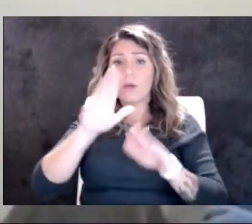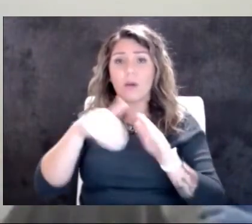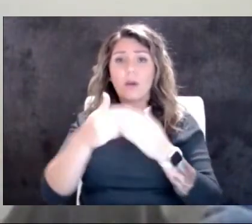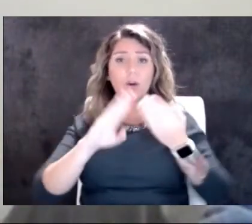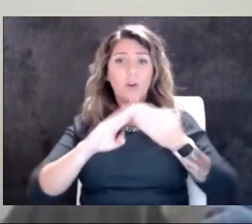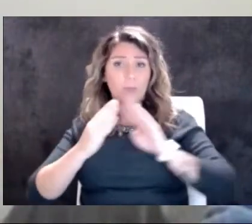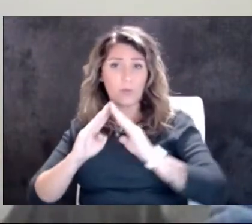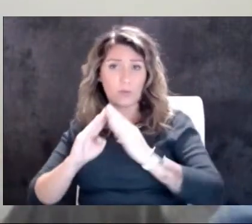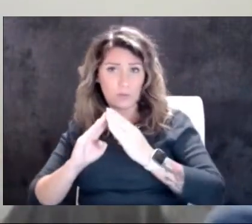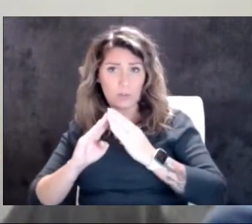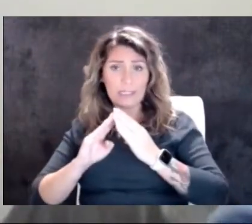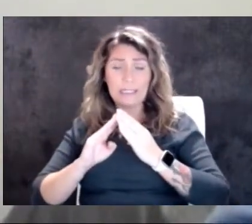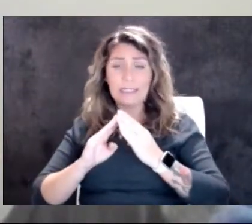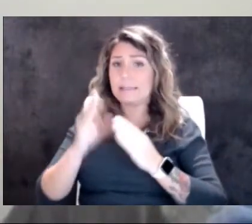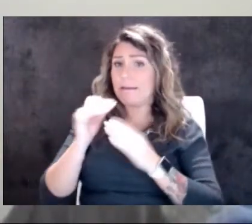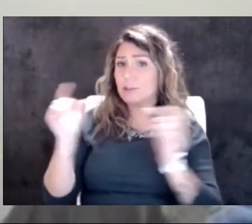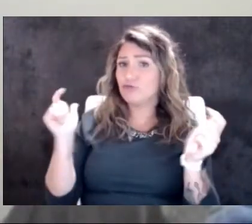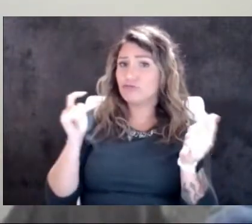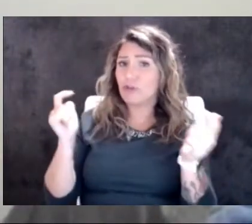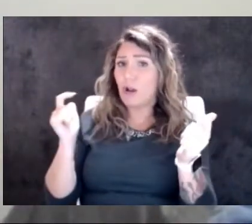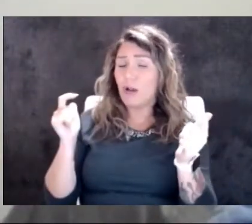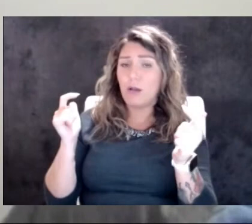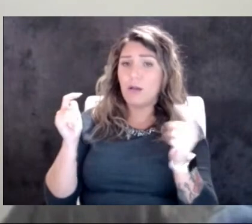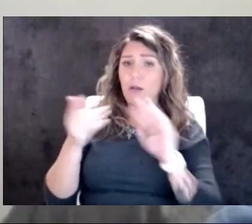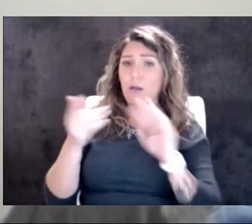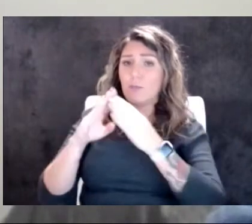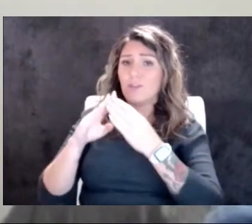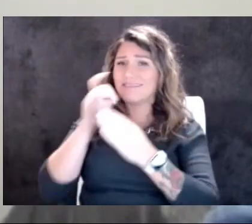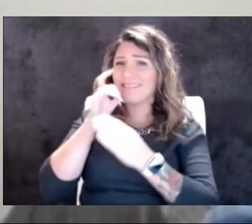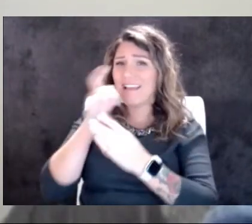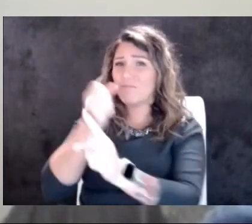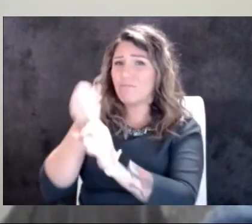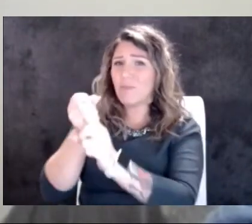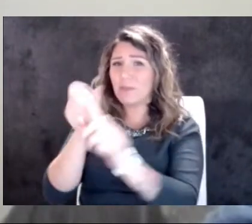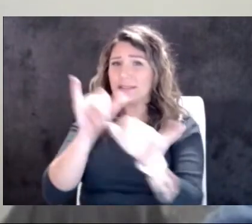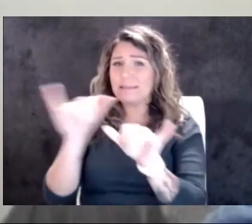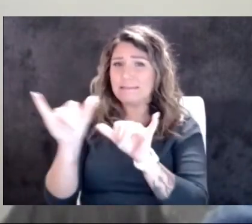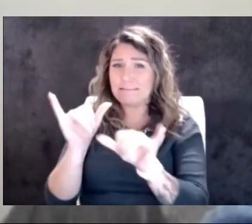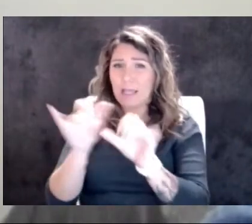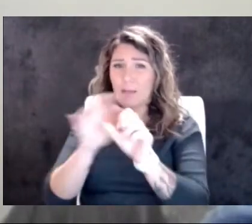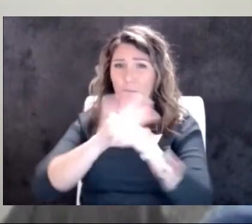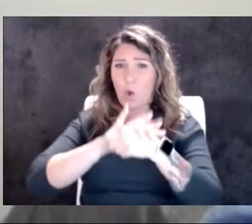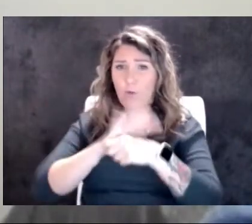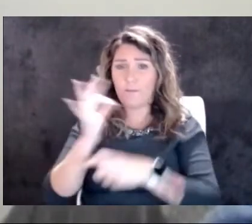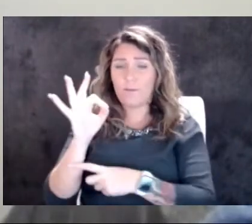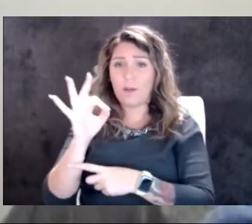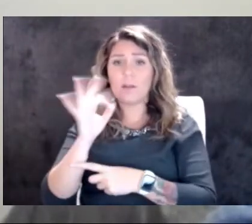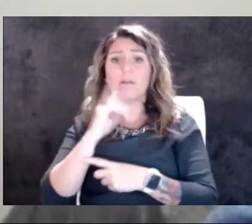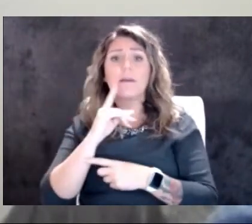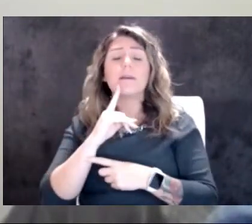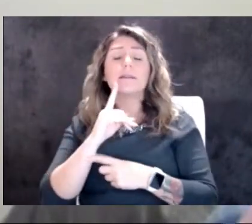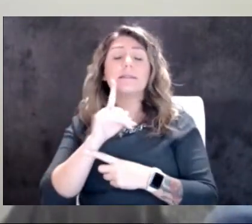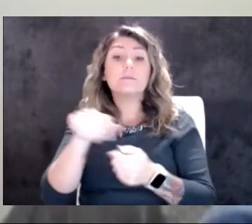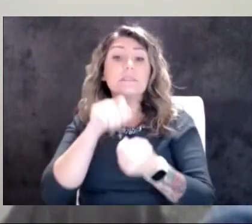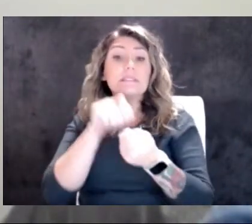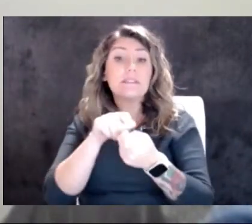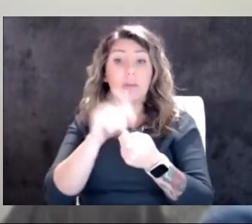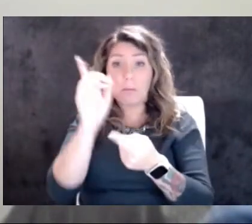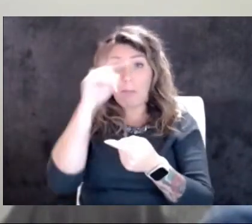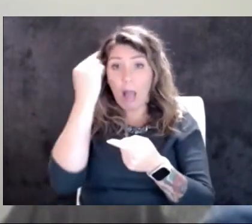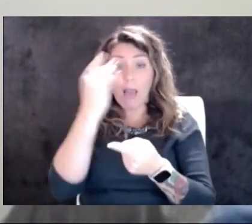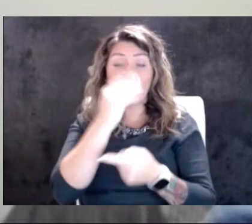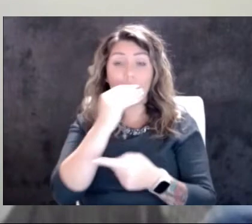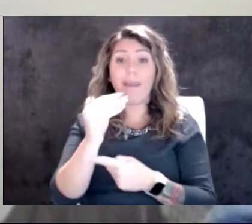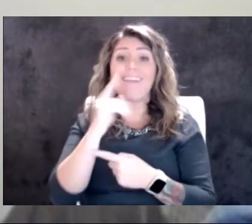larger community are being impacted equally by COVID-19. In particular, in the Black and Latino communities, we've seen higher rates of